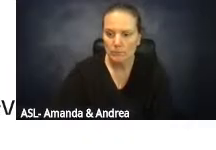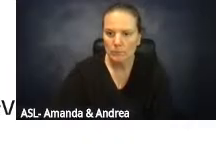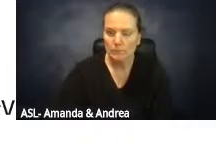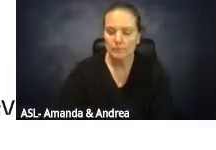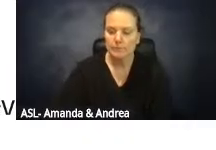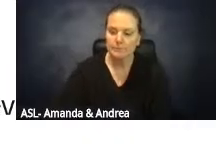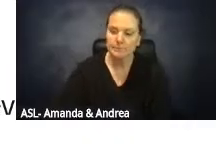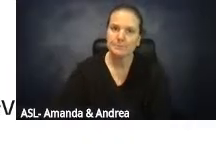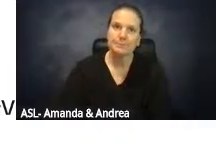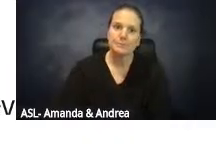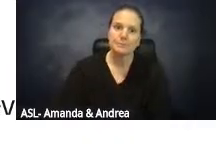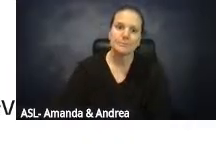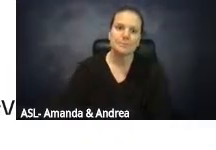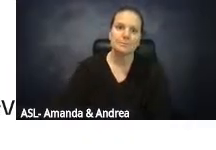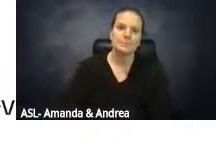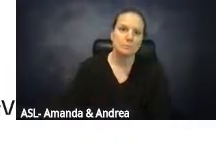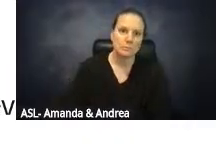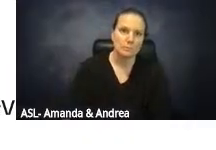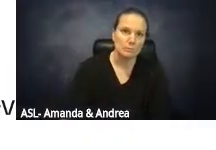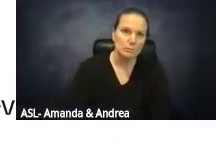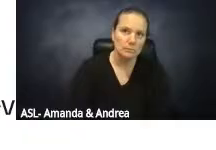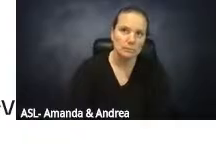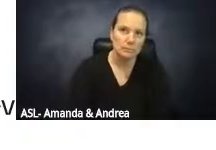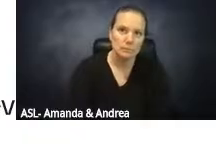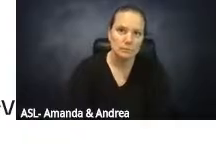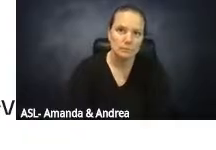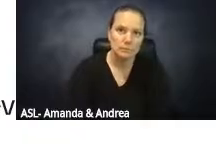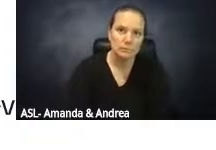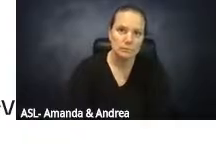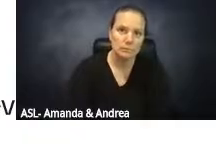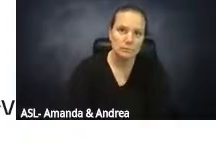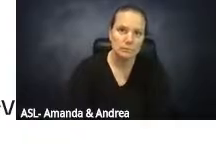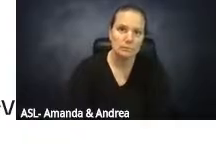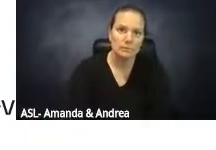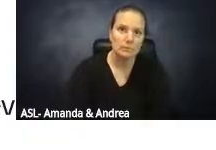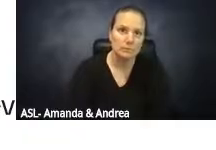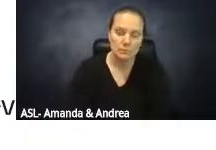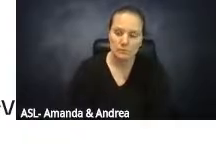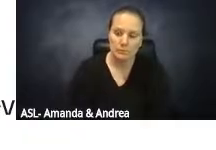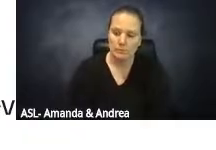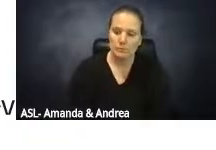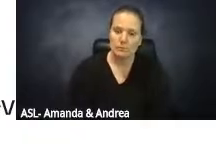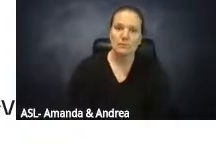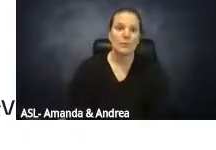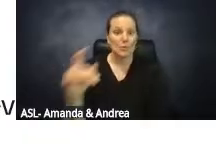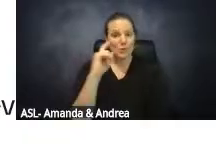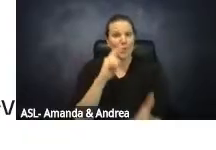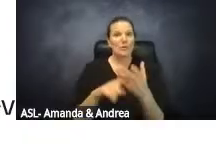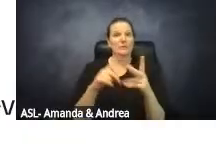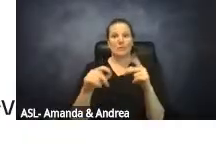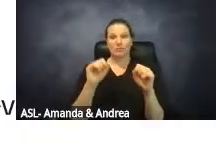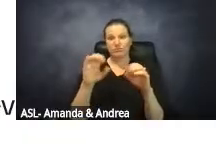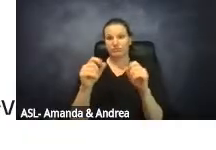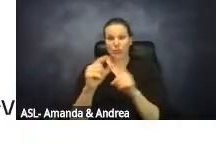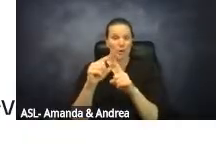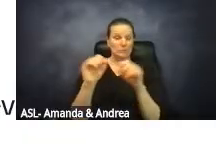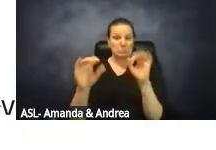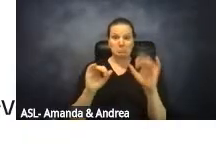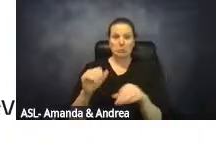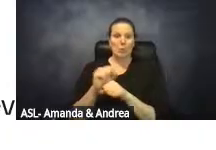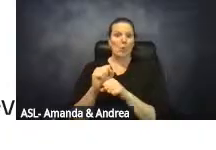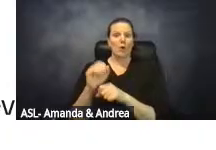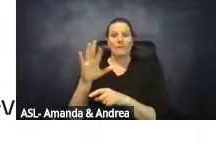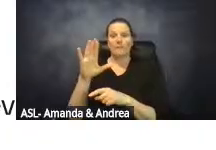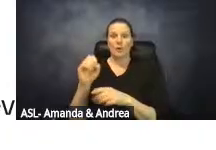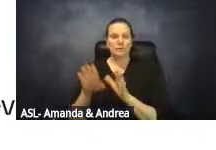Well, as you can see, folks are starting to throw some things in here, and you can see that workforce development means a lot